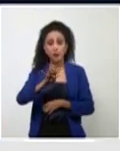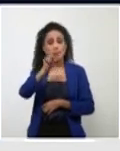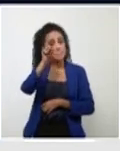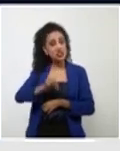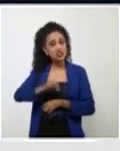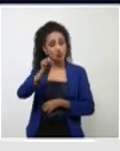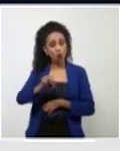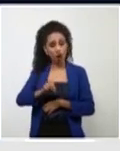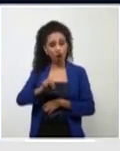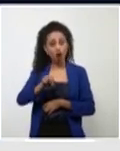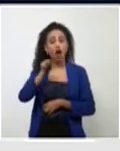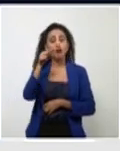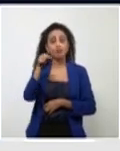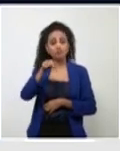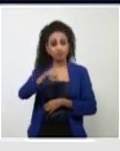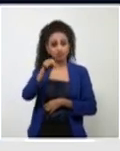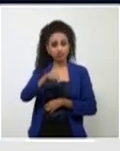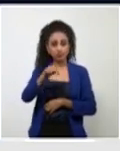there are